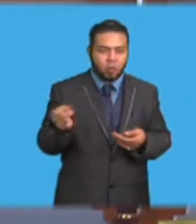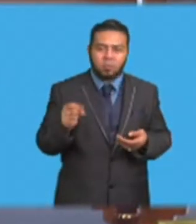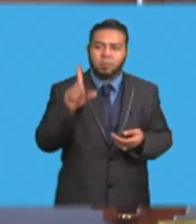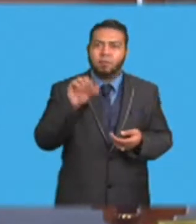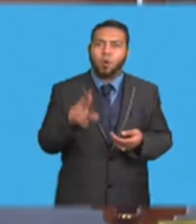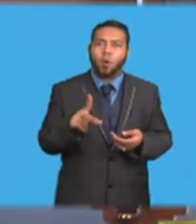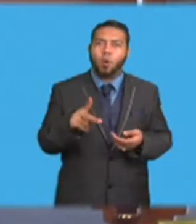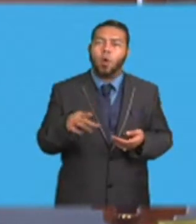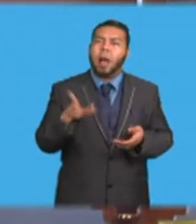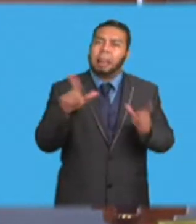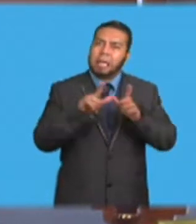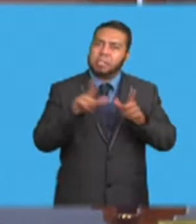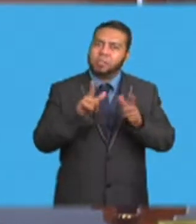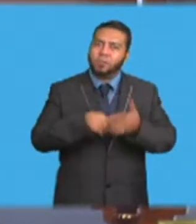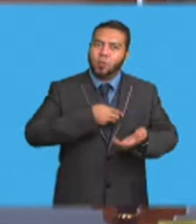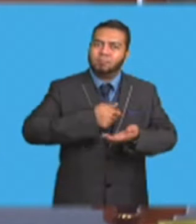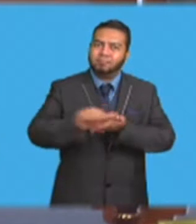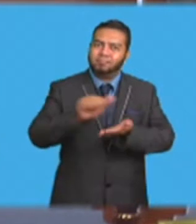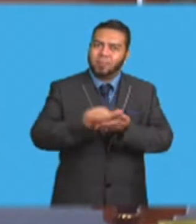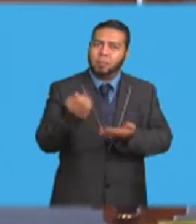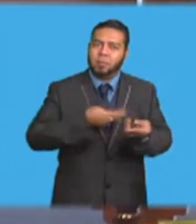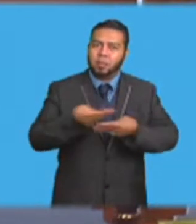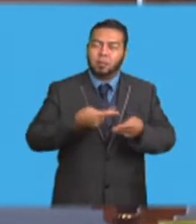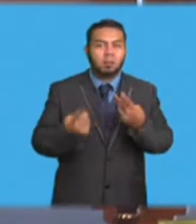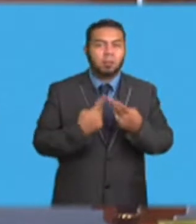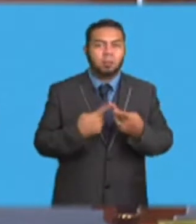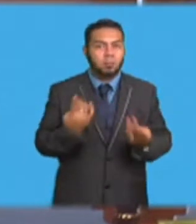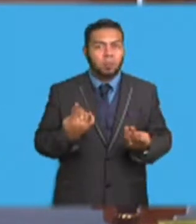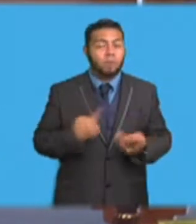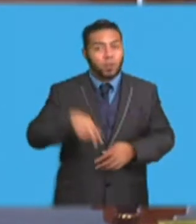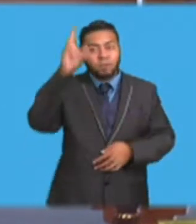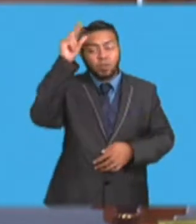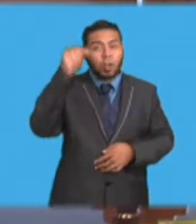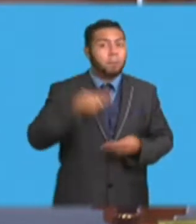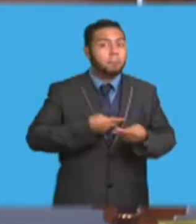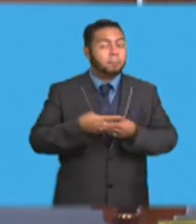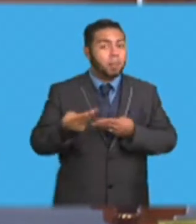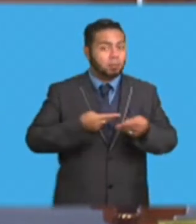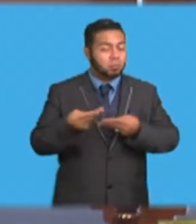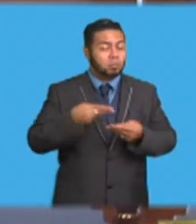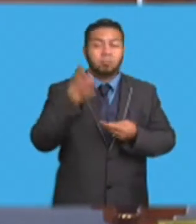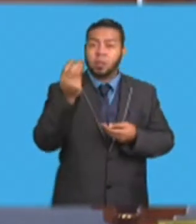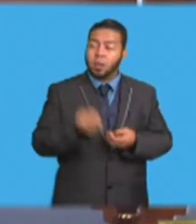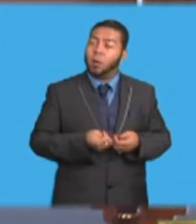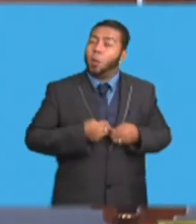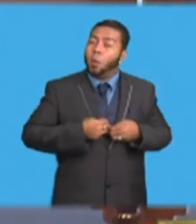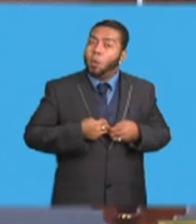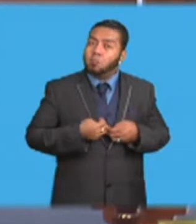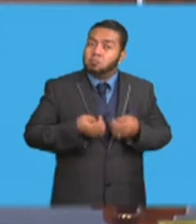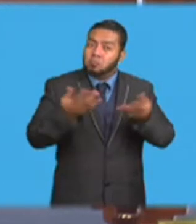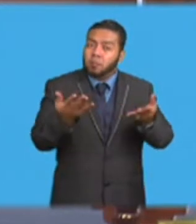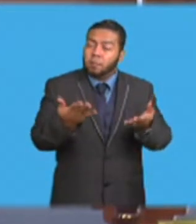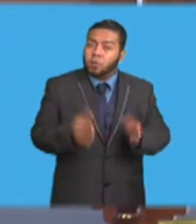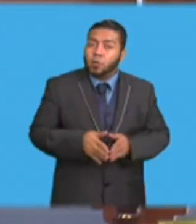fees. Madam Speaker, as a whole, Fijian municipal markets now offers an opportunity to promote